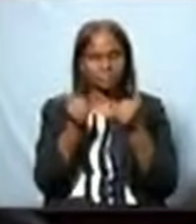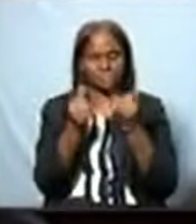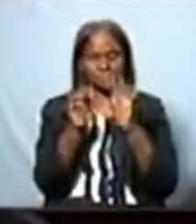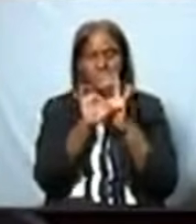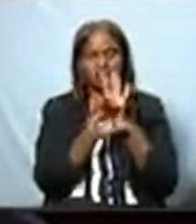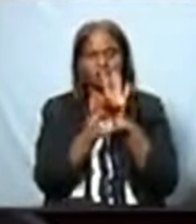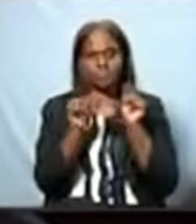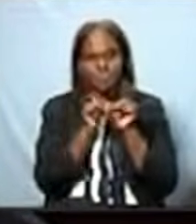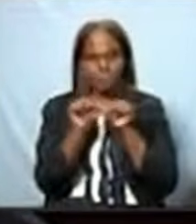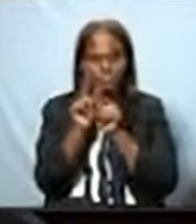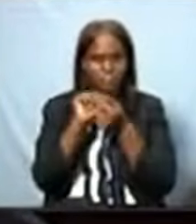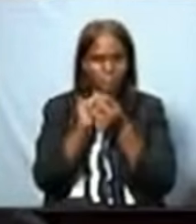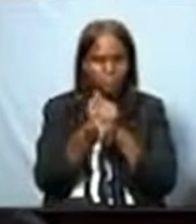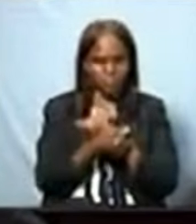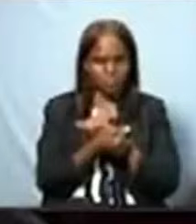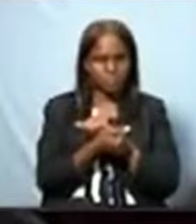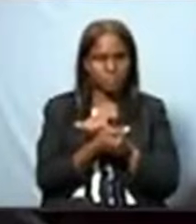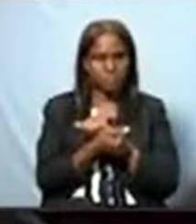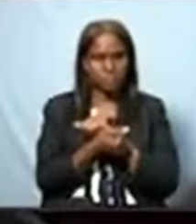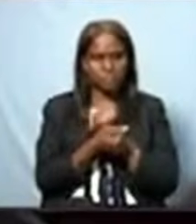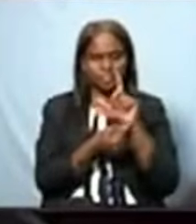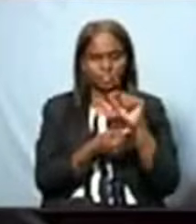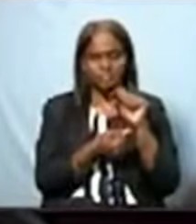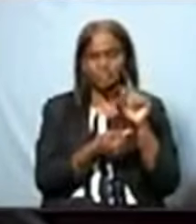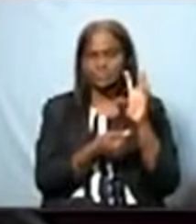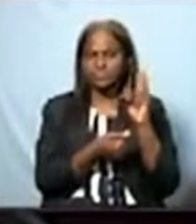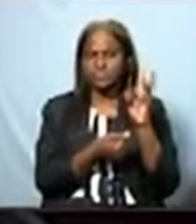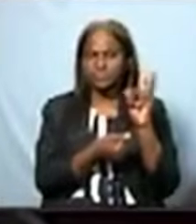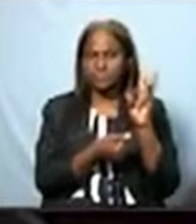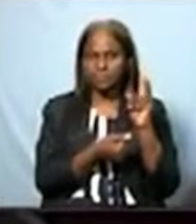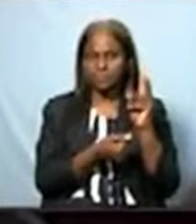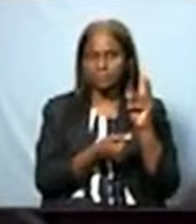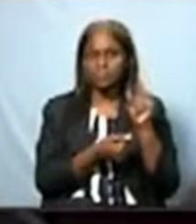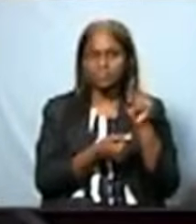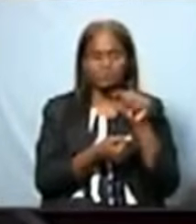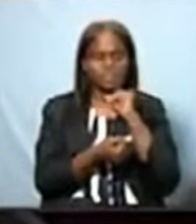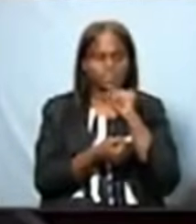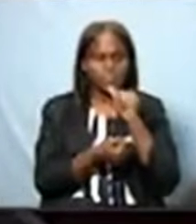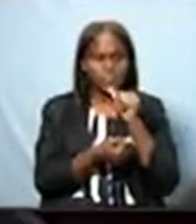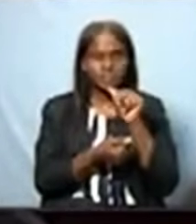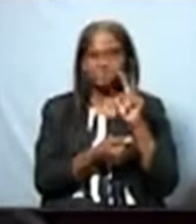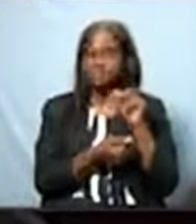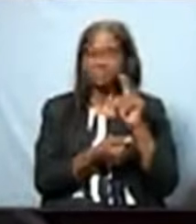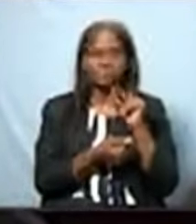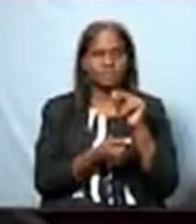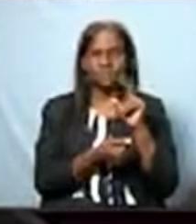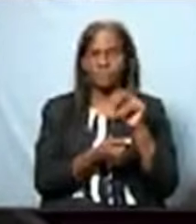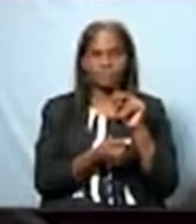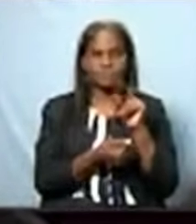Constitution, as amended by in 2016, does not,